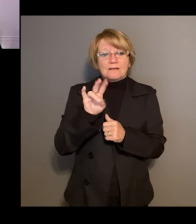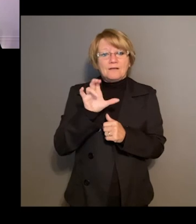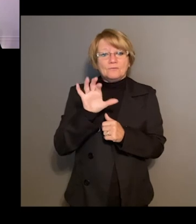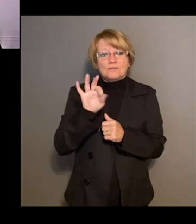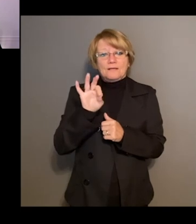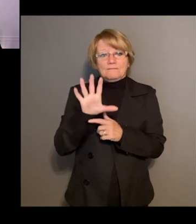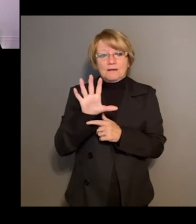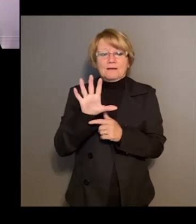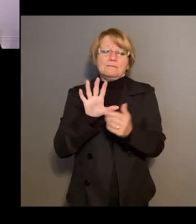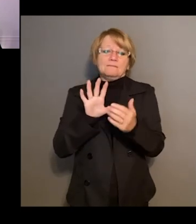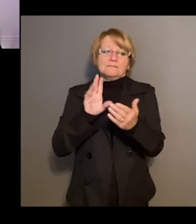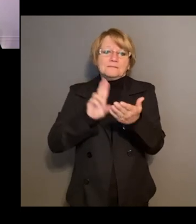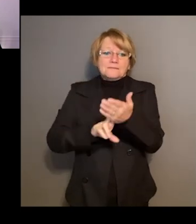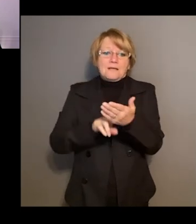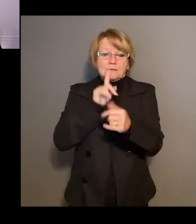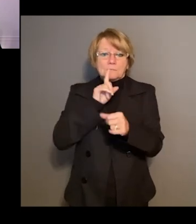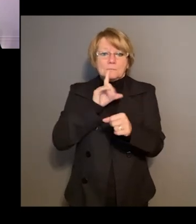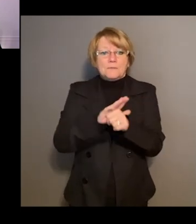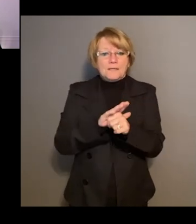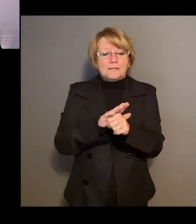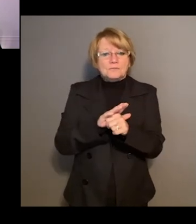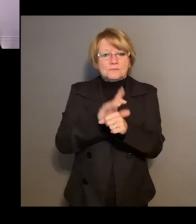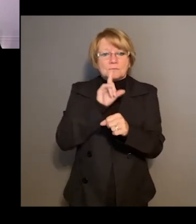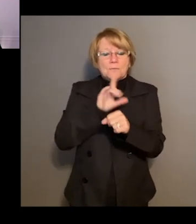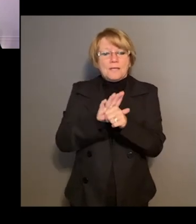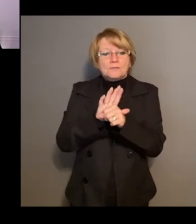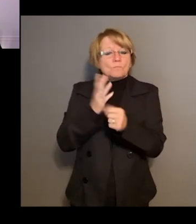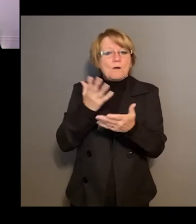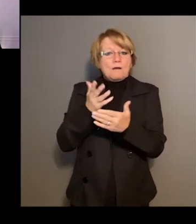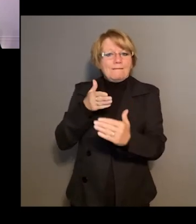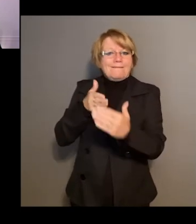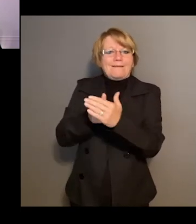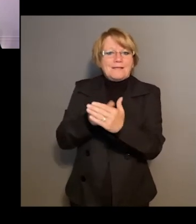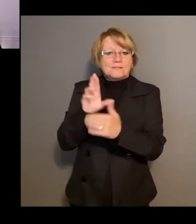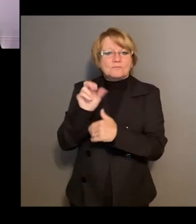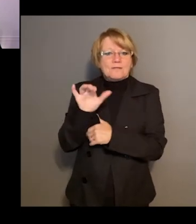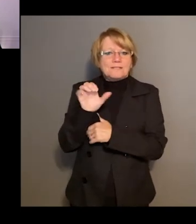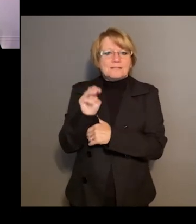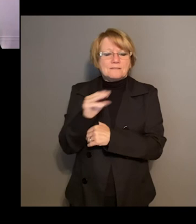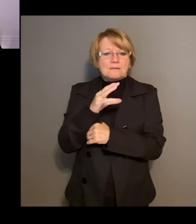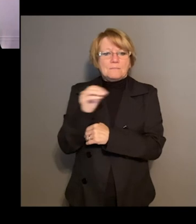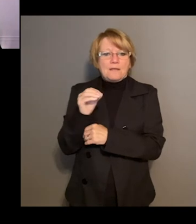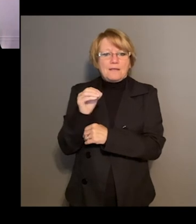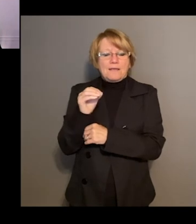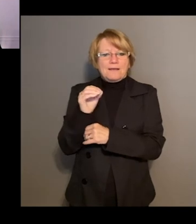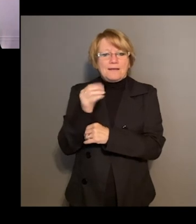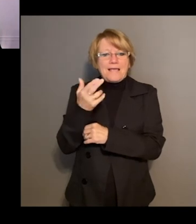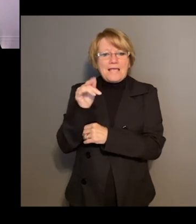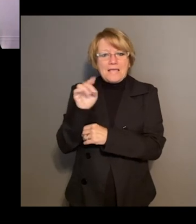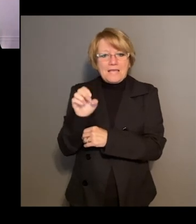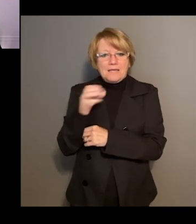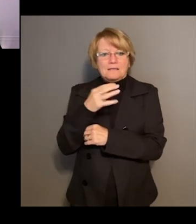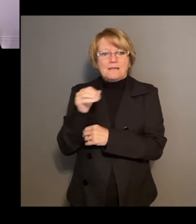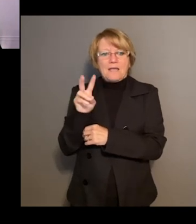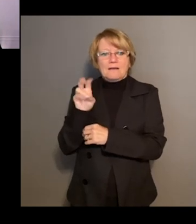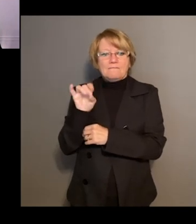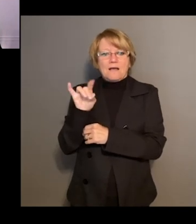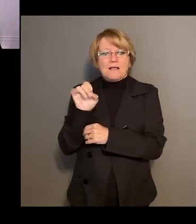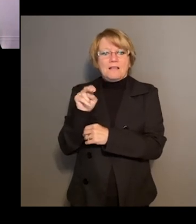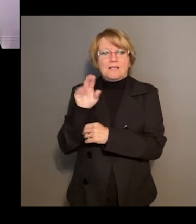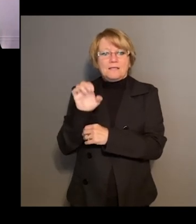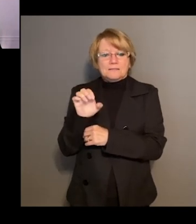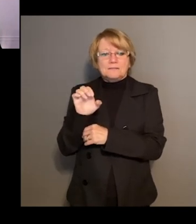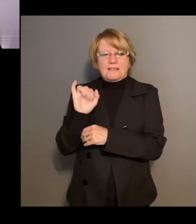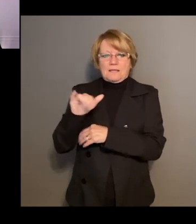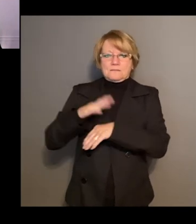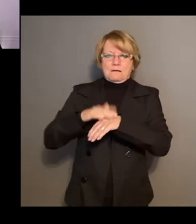then 795 have signed our pledge, which is against racism, hate, and violence, which is on our website, which is pretty powerful